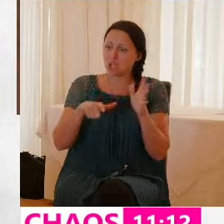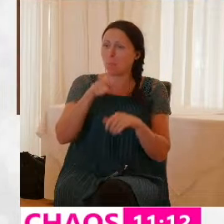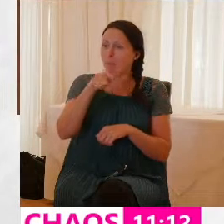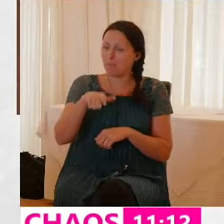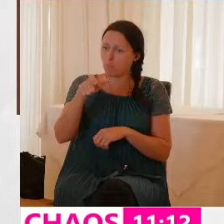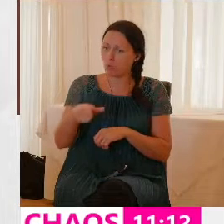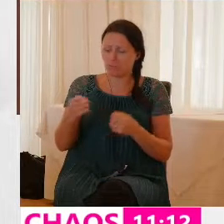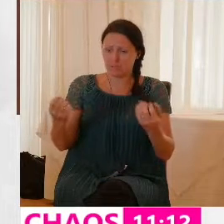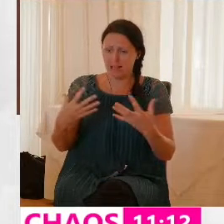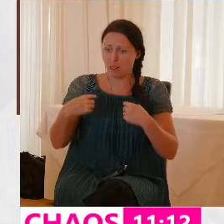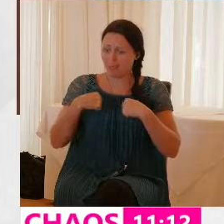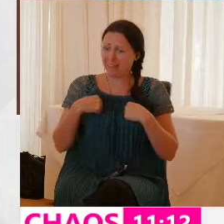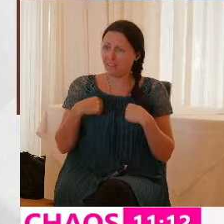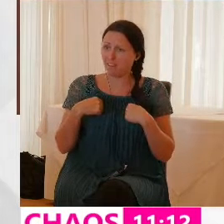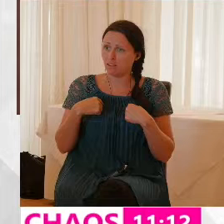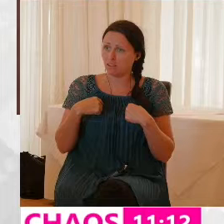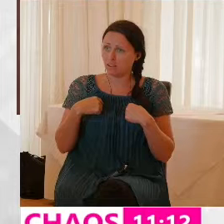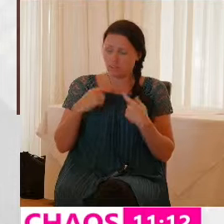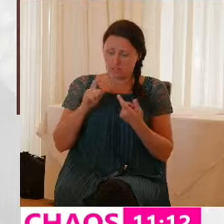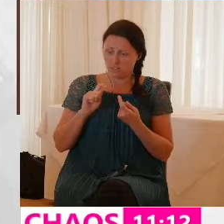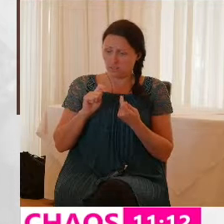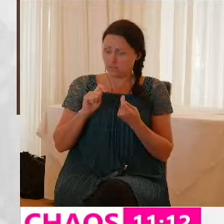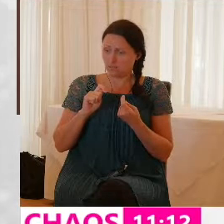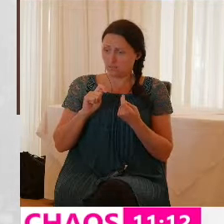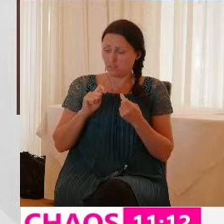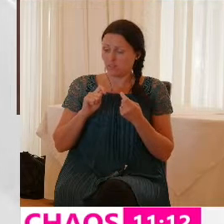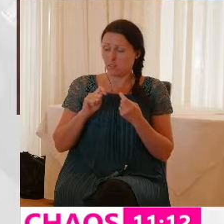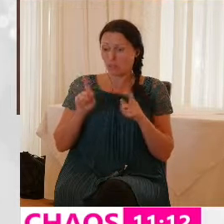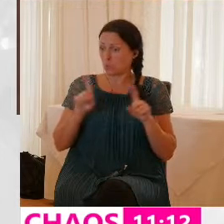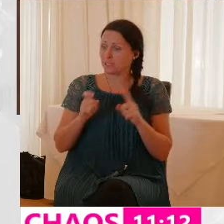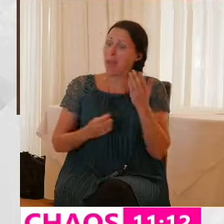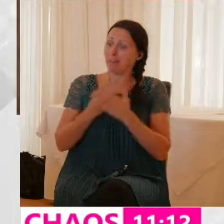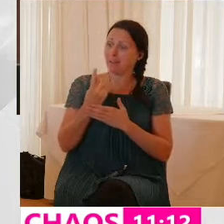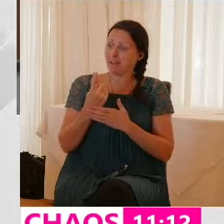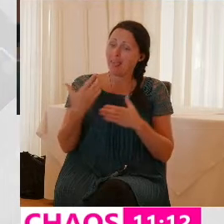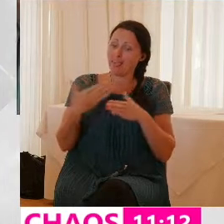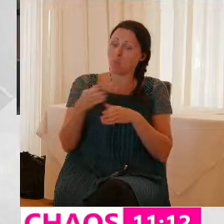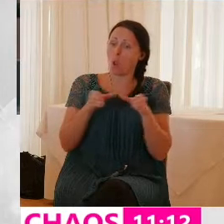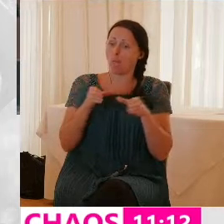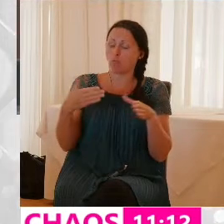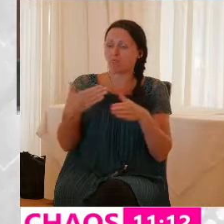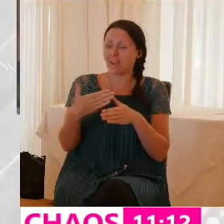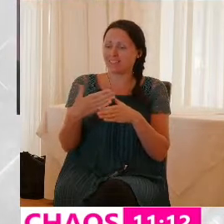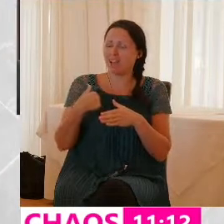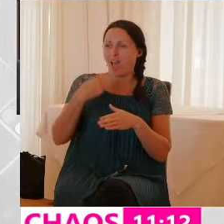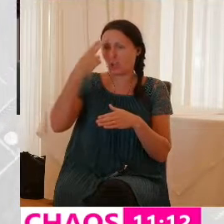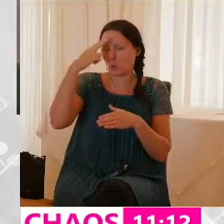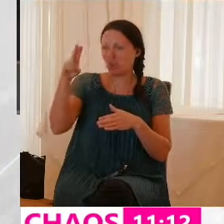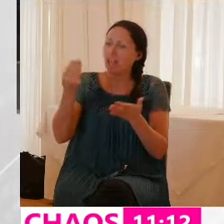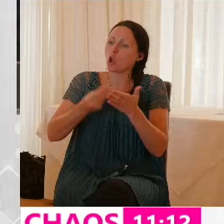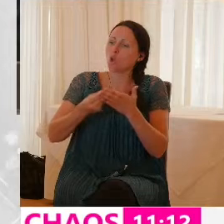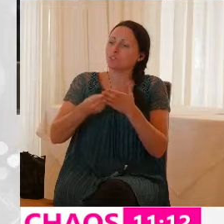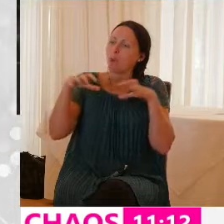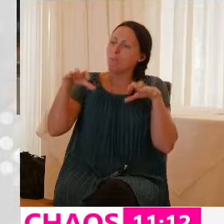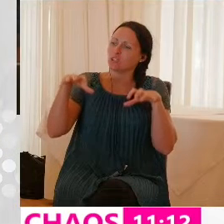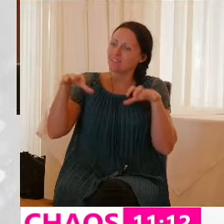shaping the employment practice in Cornwall. And I called it cost monster because it was just